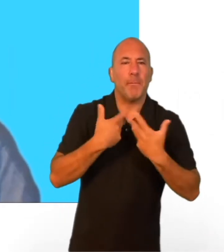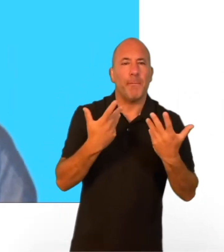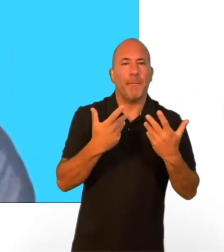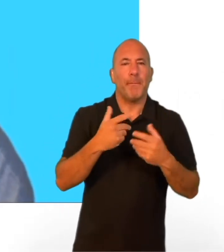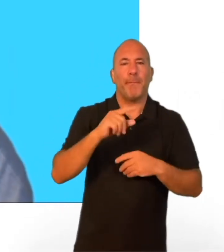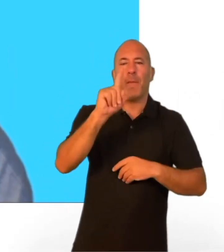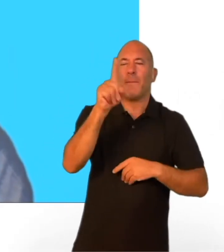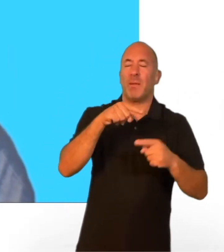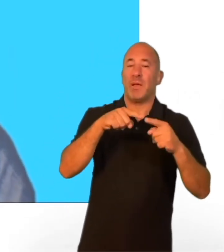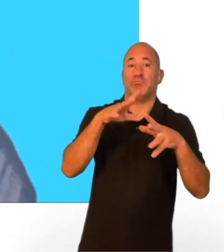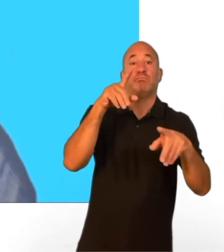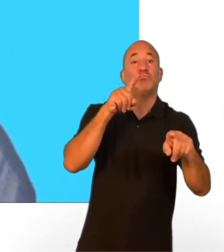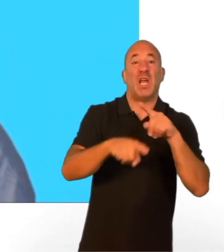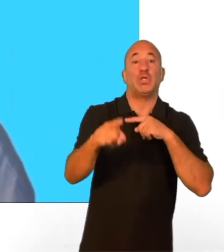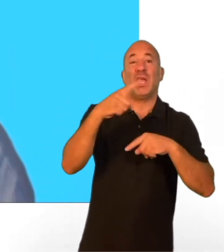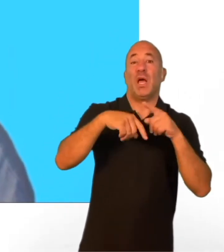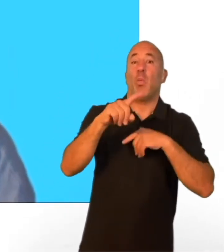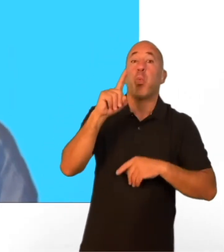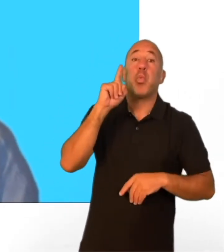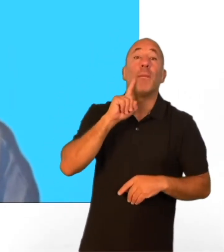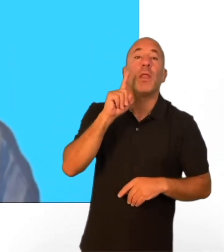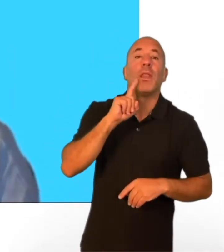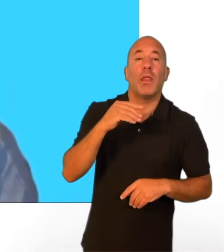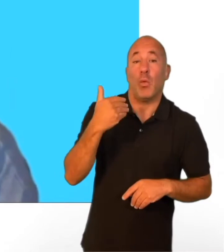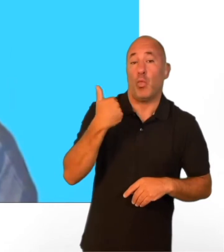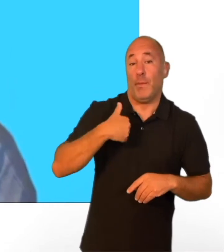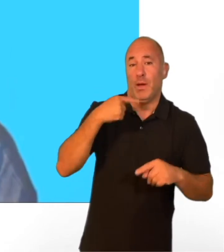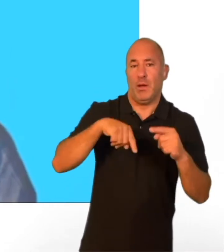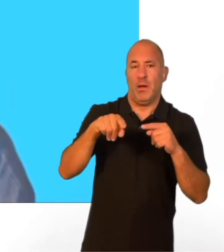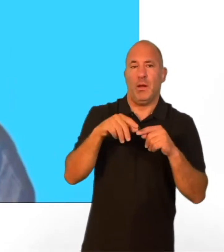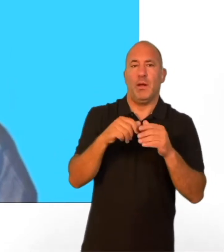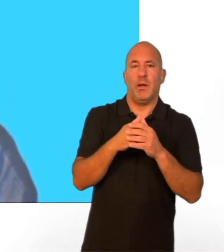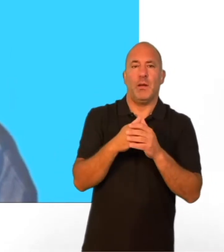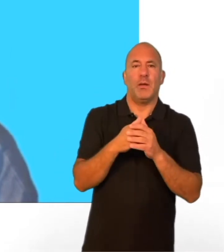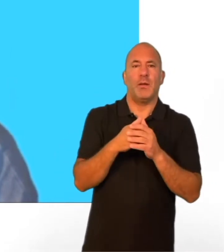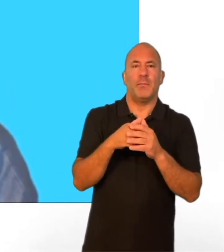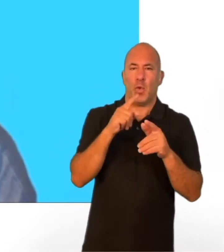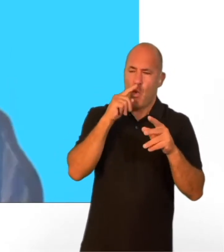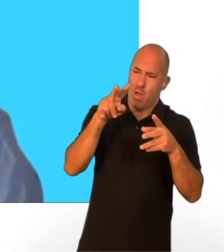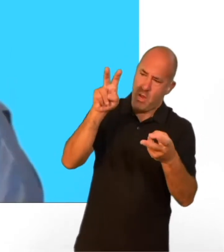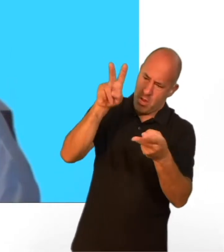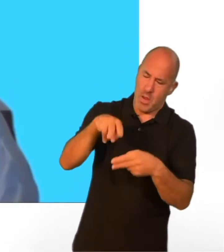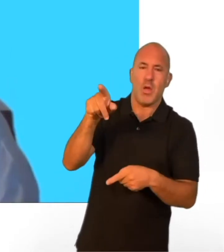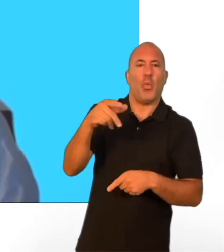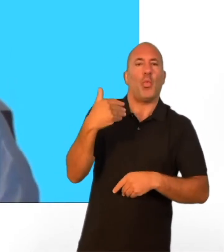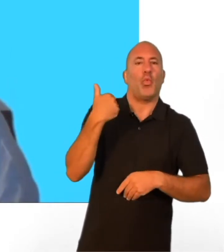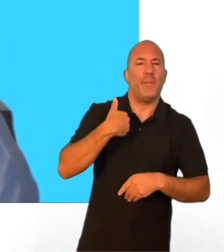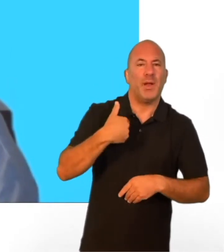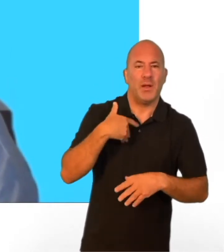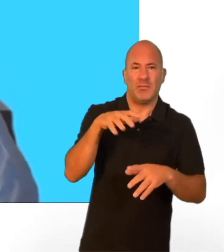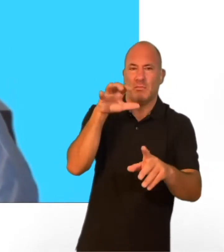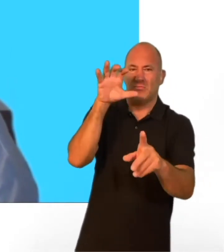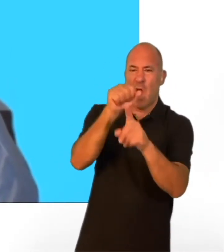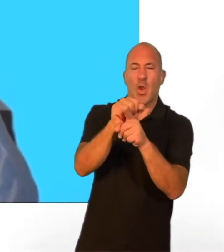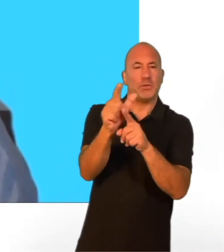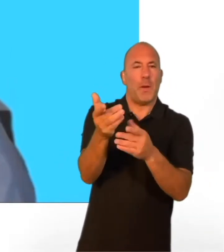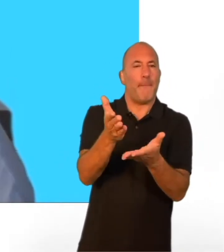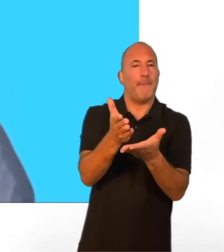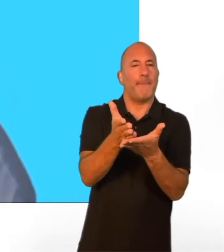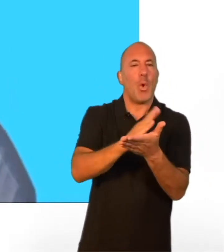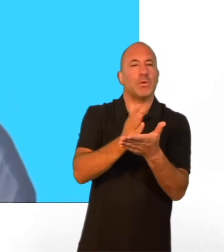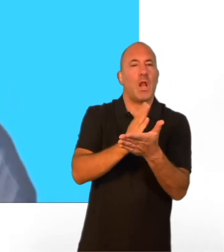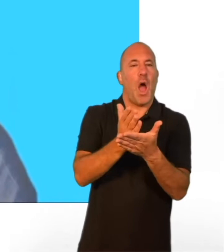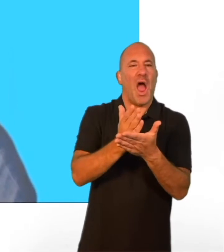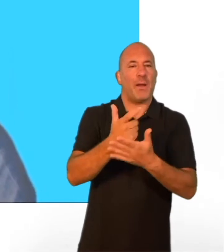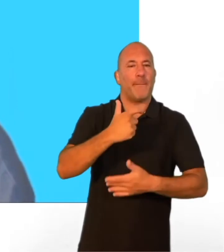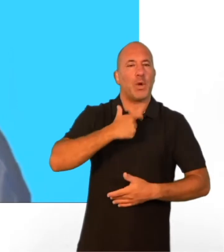and people who, or especially like women or people who are perceived as women, being diagnosed as having borderline